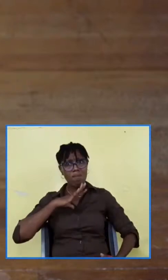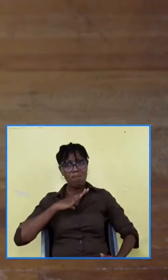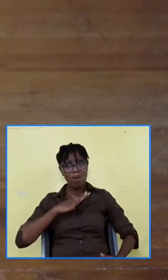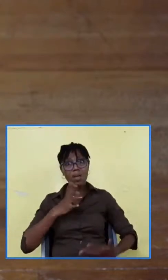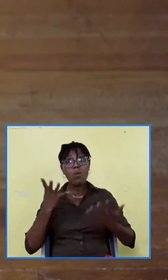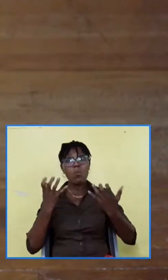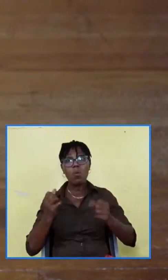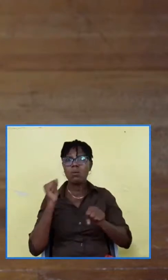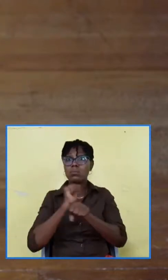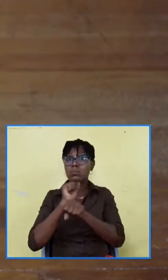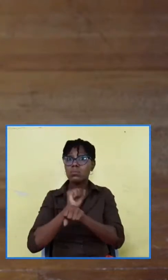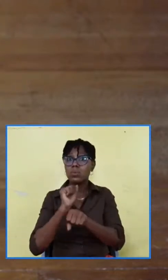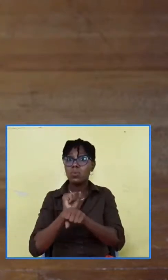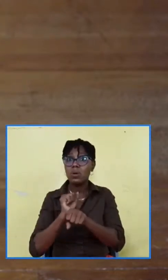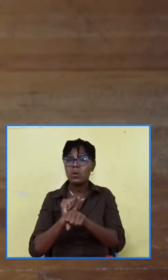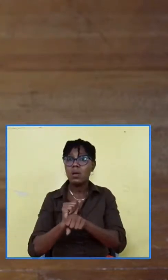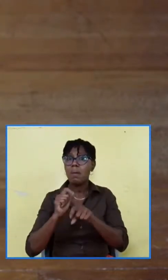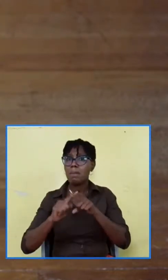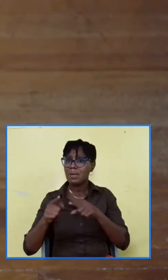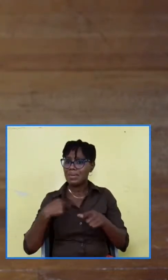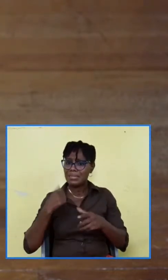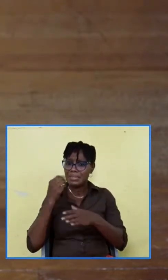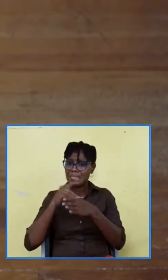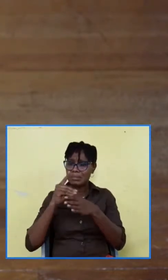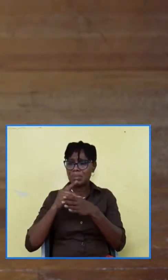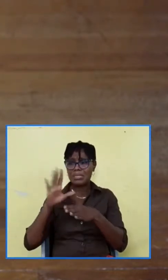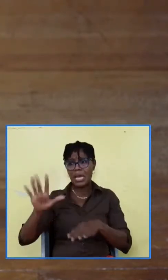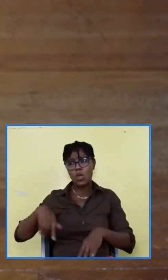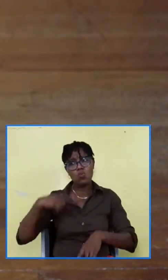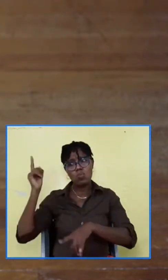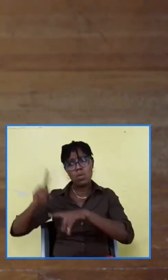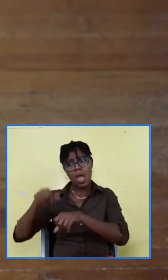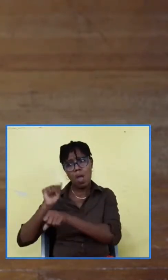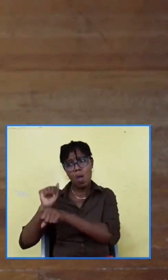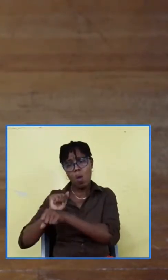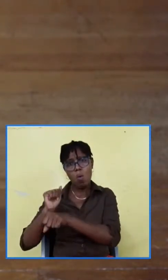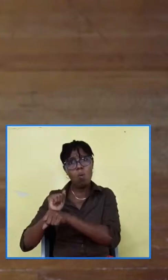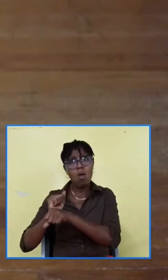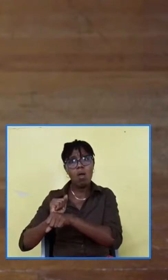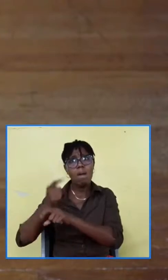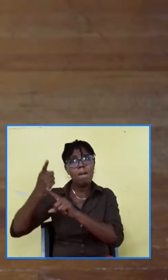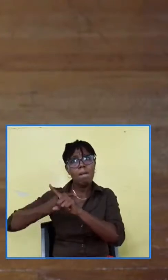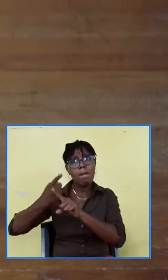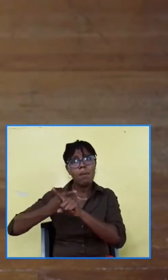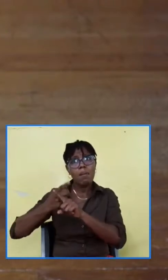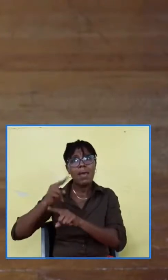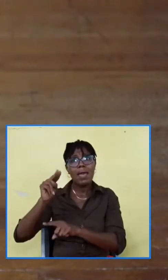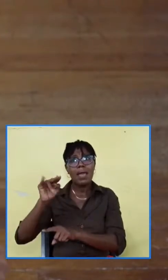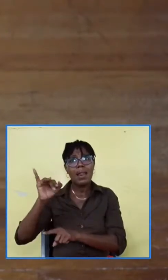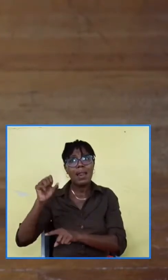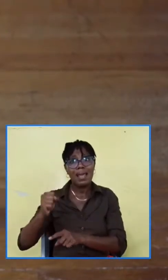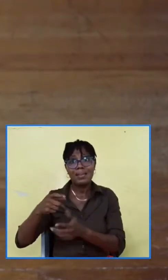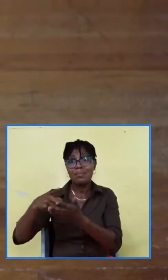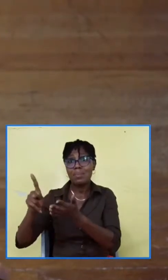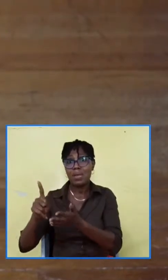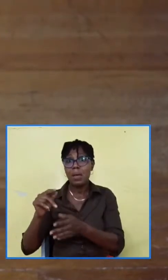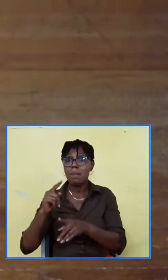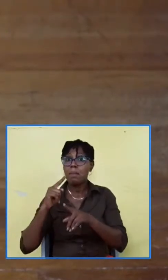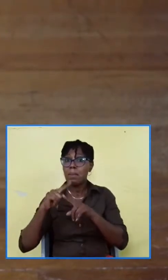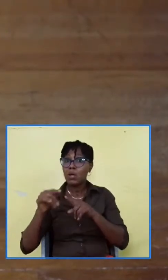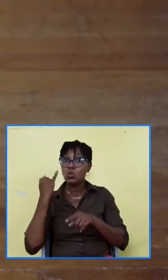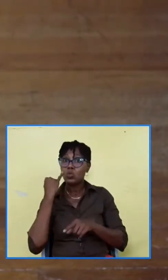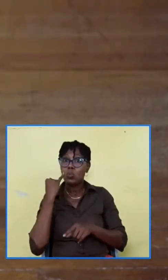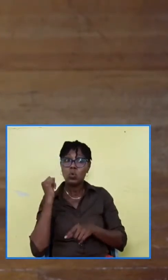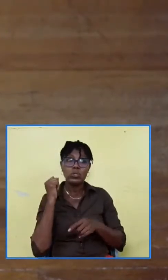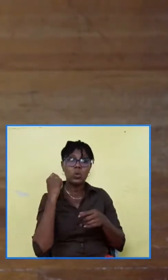deemed invalid because of his disability, and so he gets a benefit from NIS every single month. If he went to work part-time and NIS